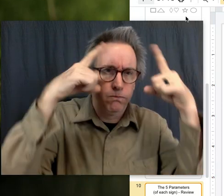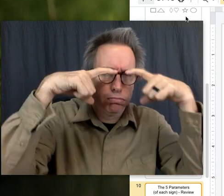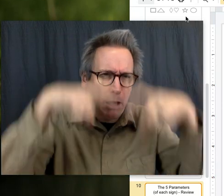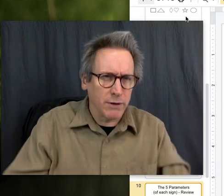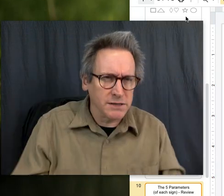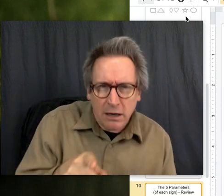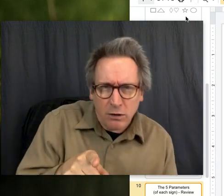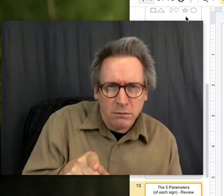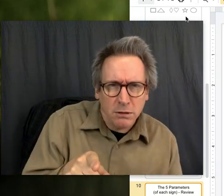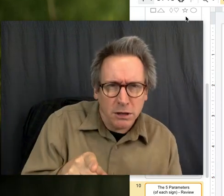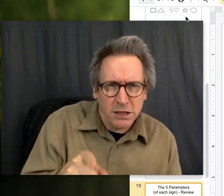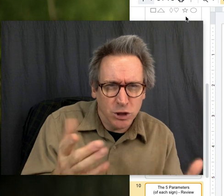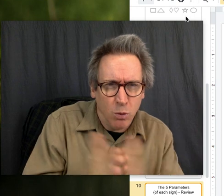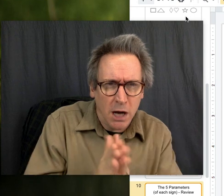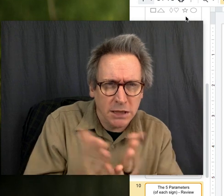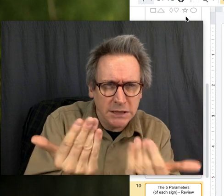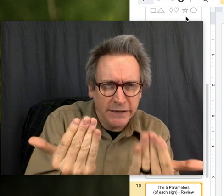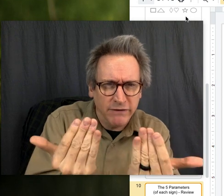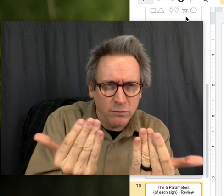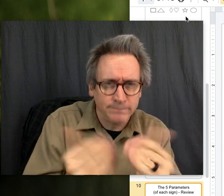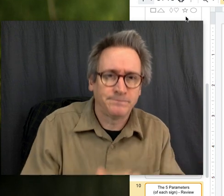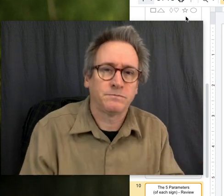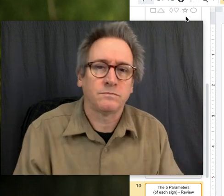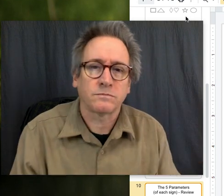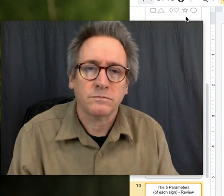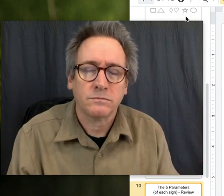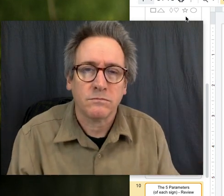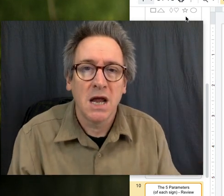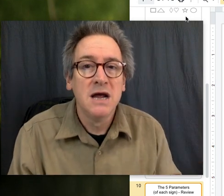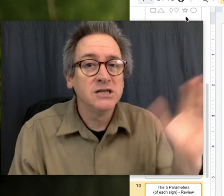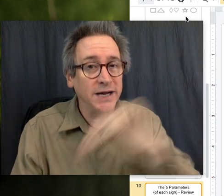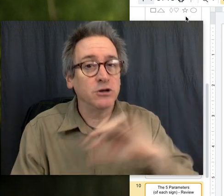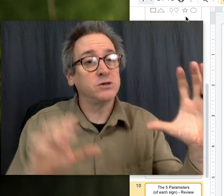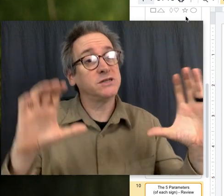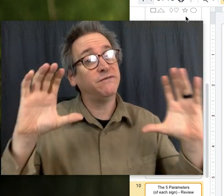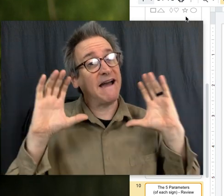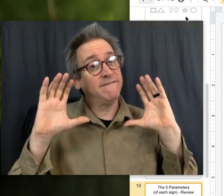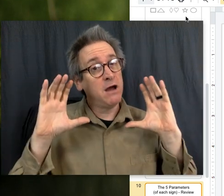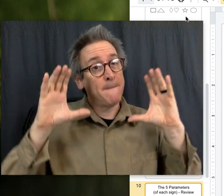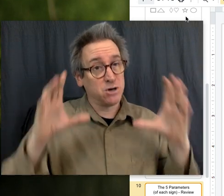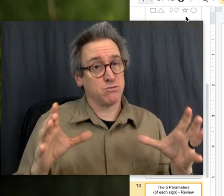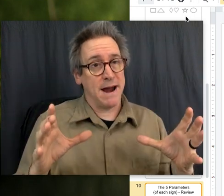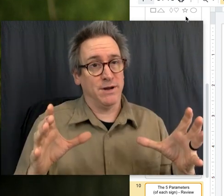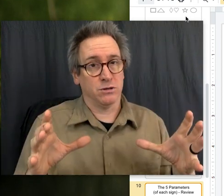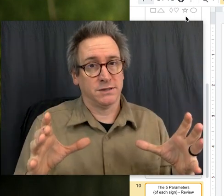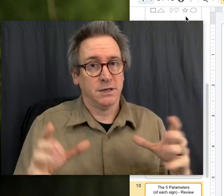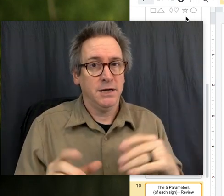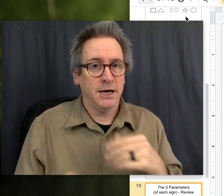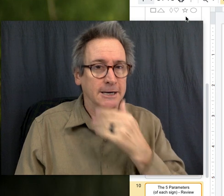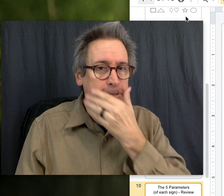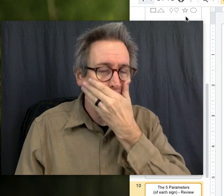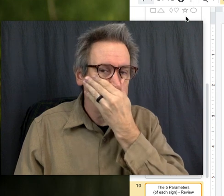So eyebrows down, because you want info. So again, those are the 5